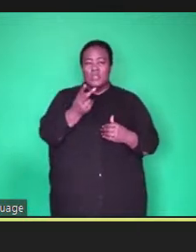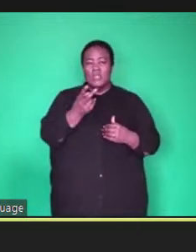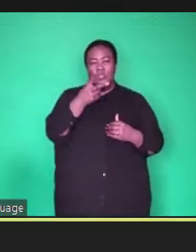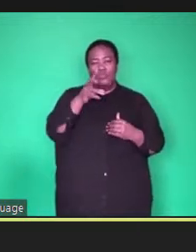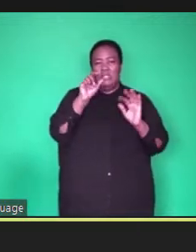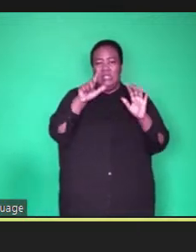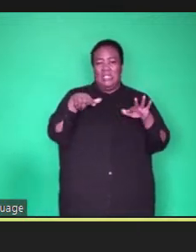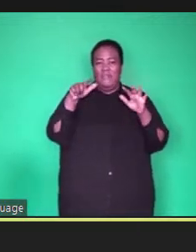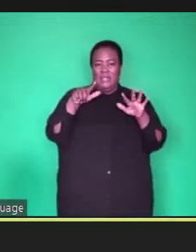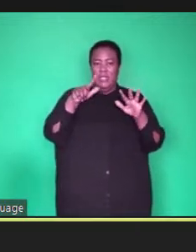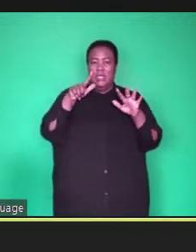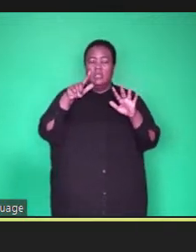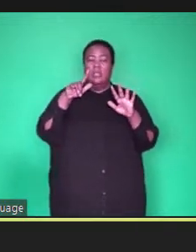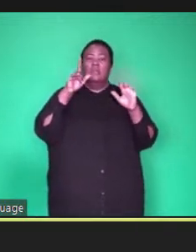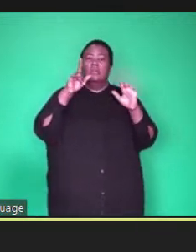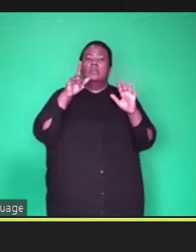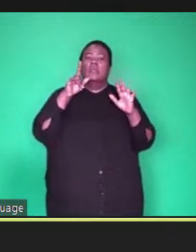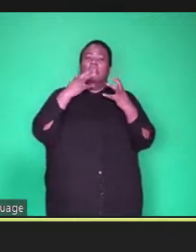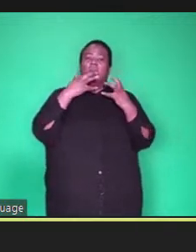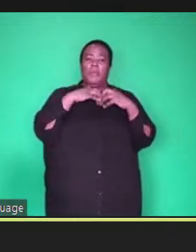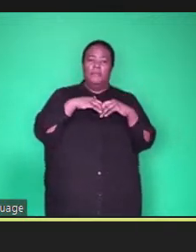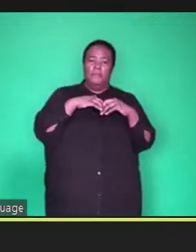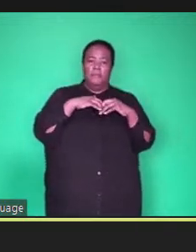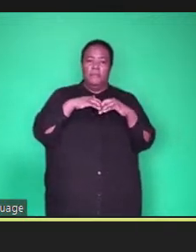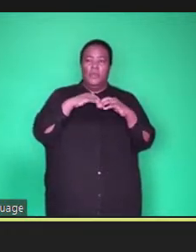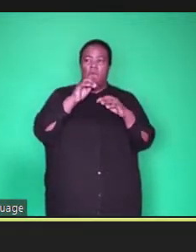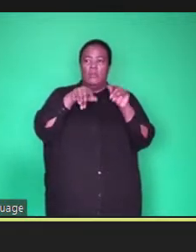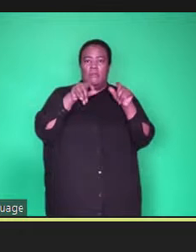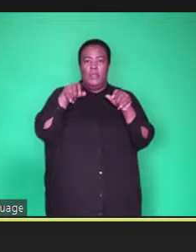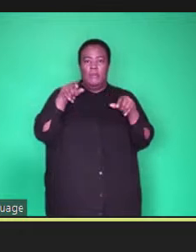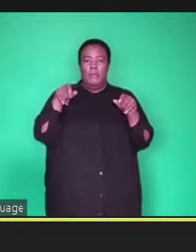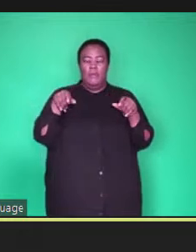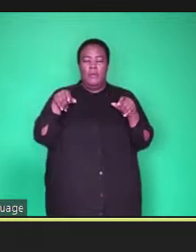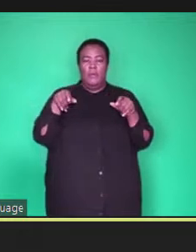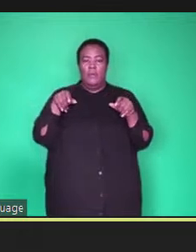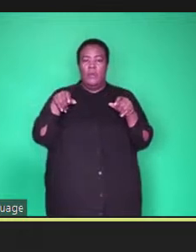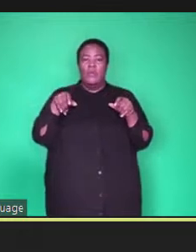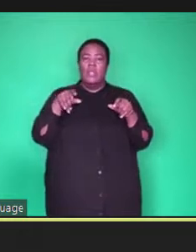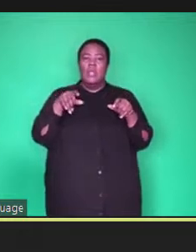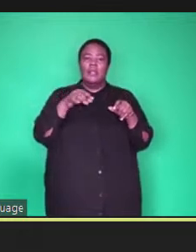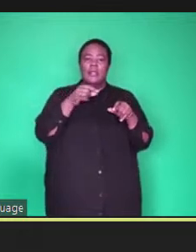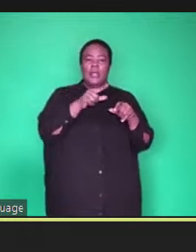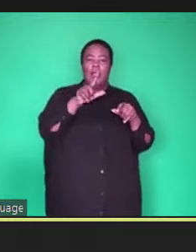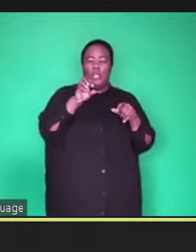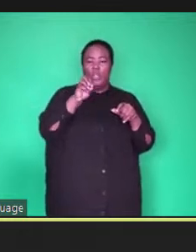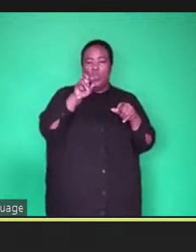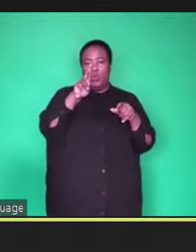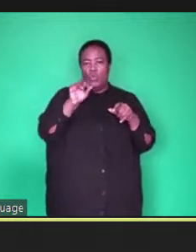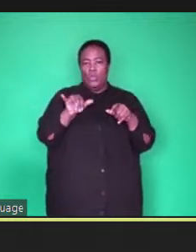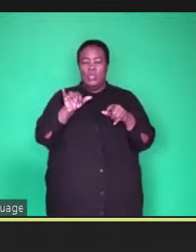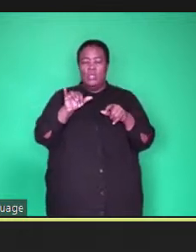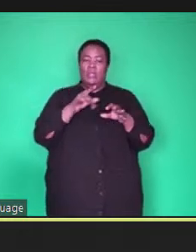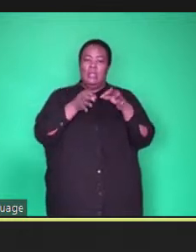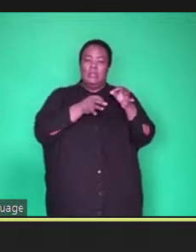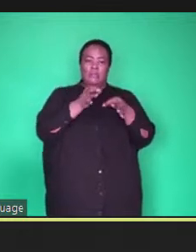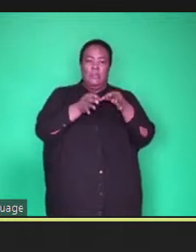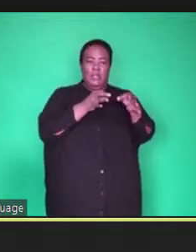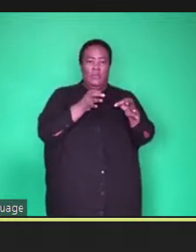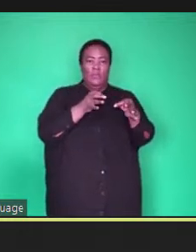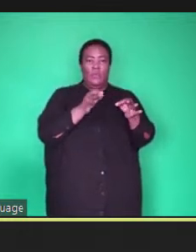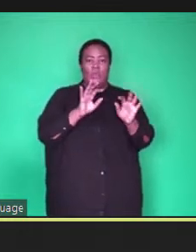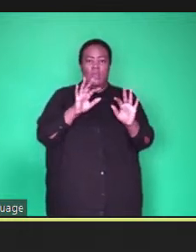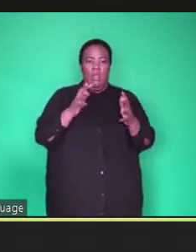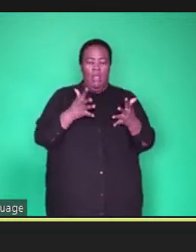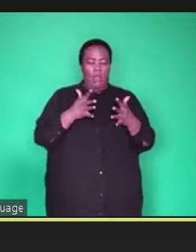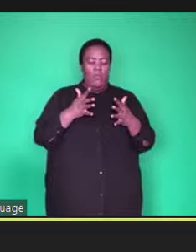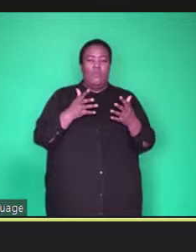in the proportion of people remitting. And this, just like Dori was explaining, shows how sensitive remittances and temporary migration